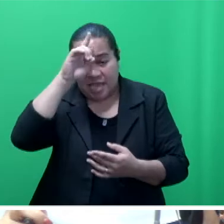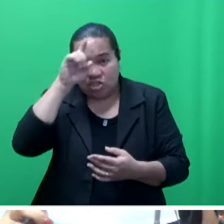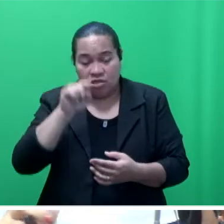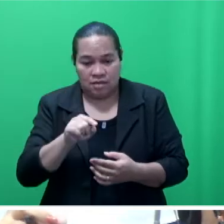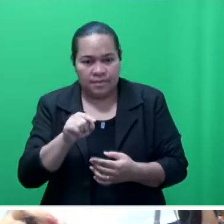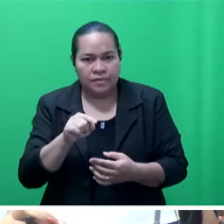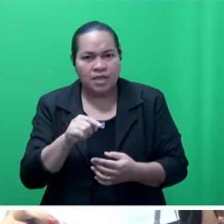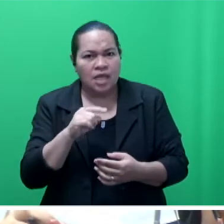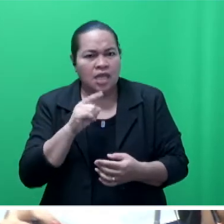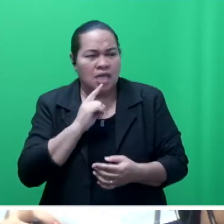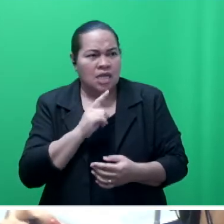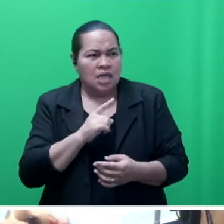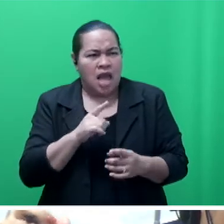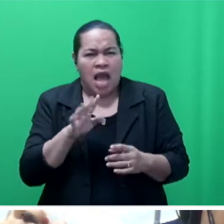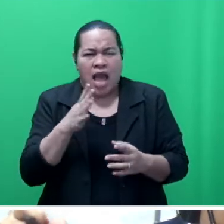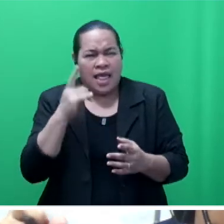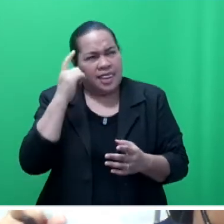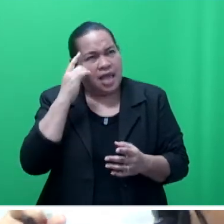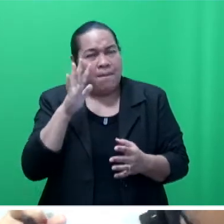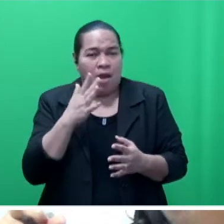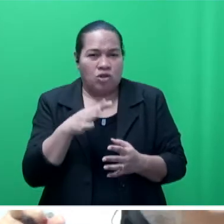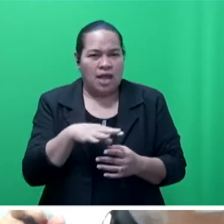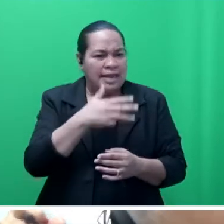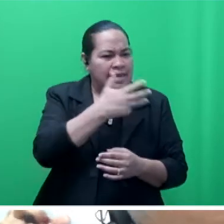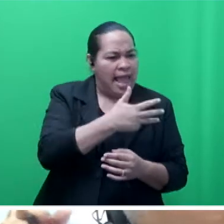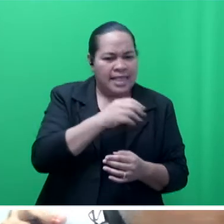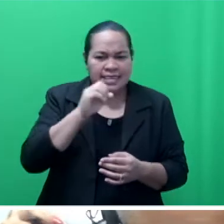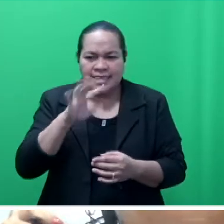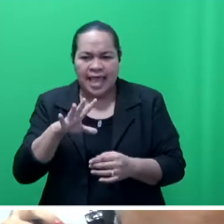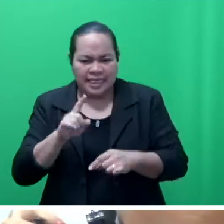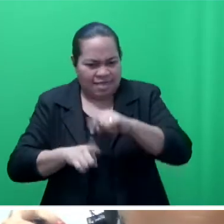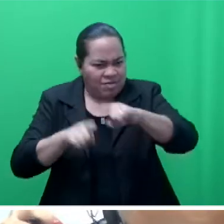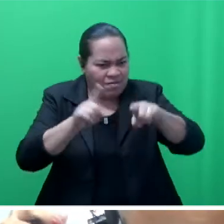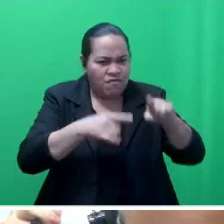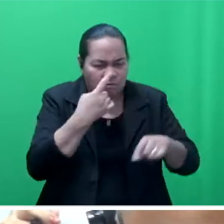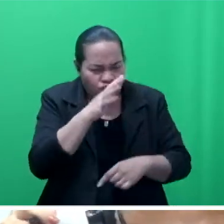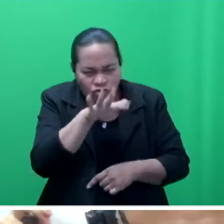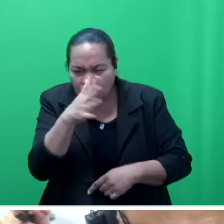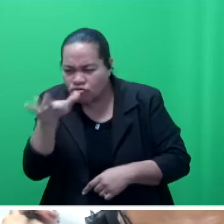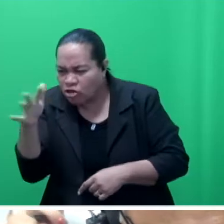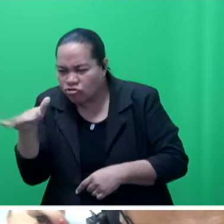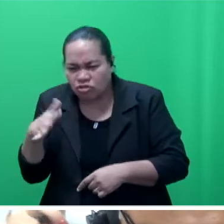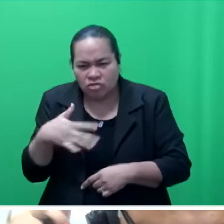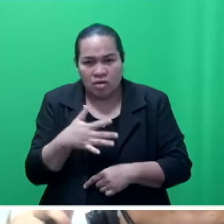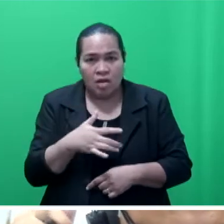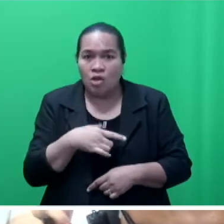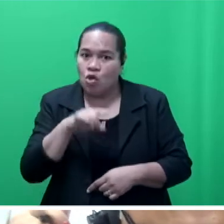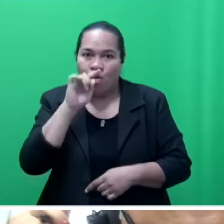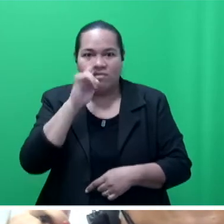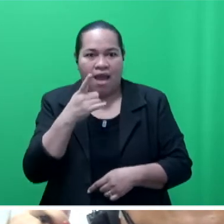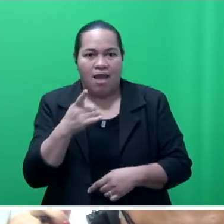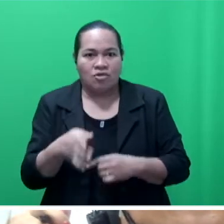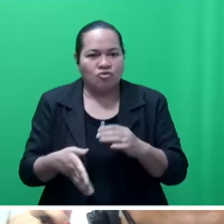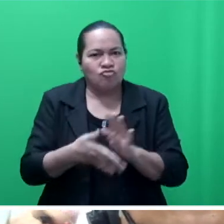actually is strewn across, I think, about 9 or 10 different locations throughout Suva. So you can't go to Ministry of Education and get, it's